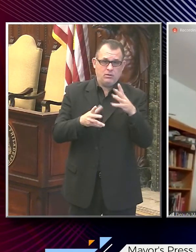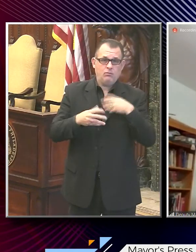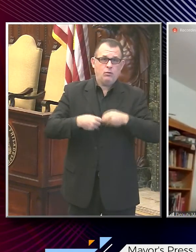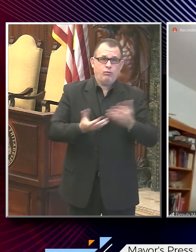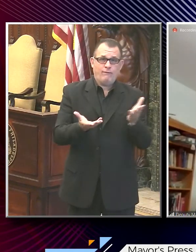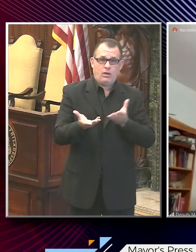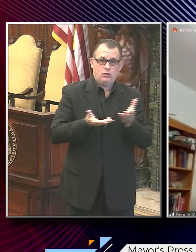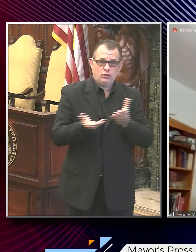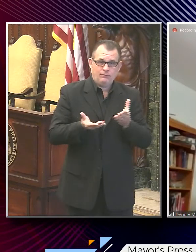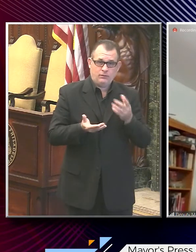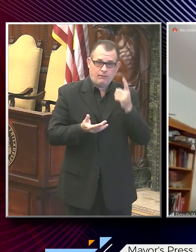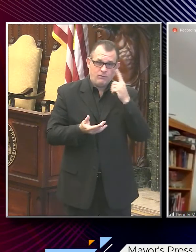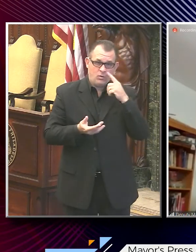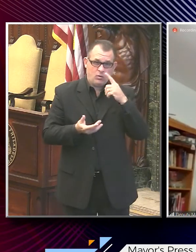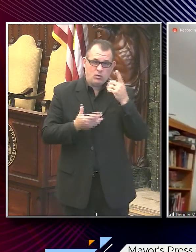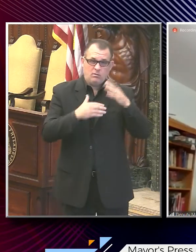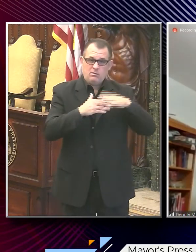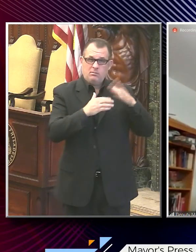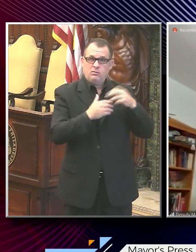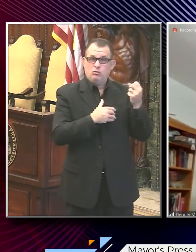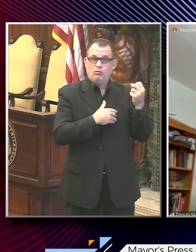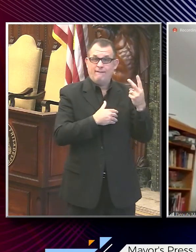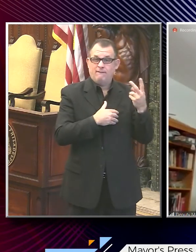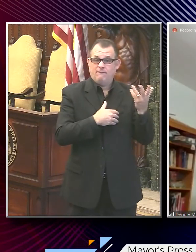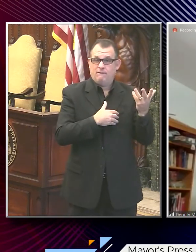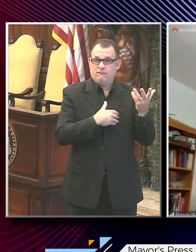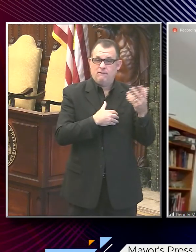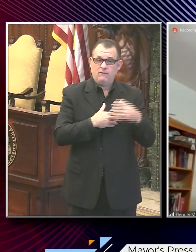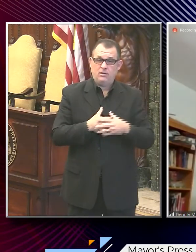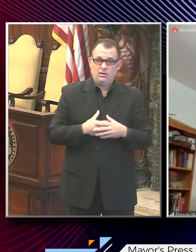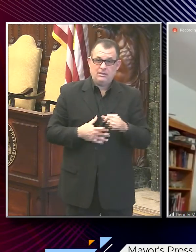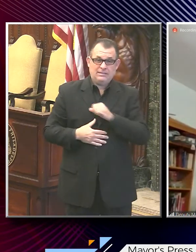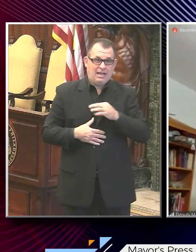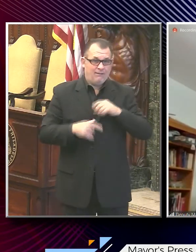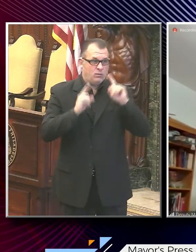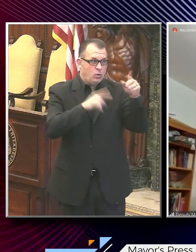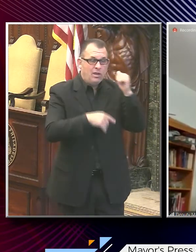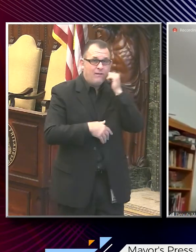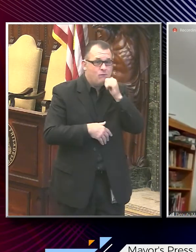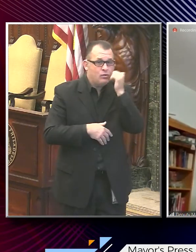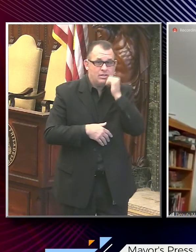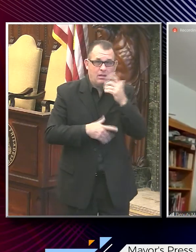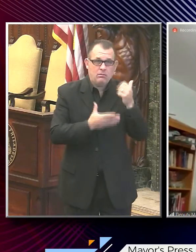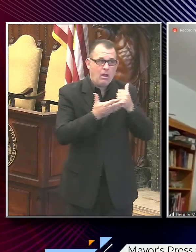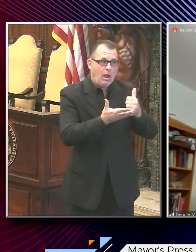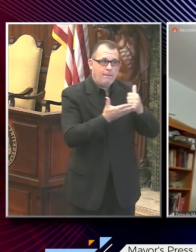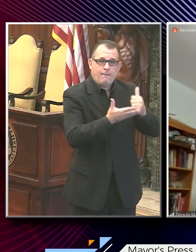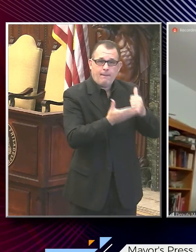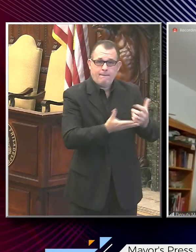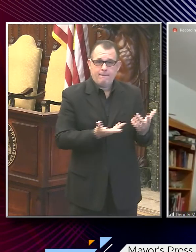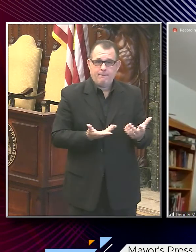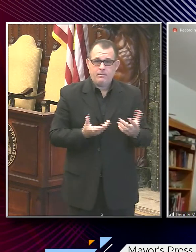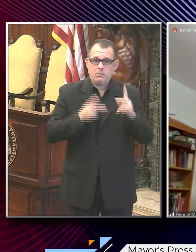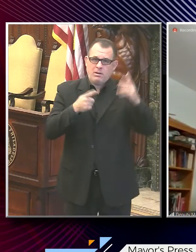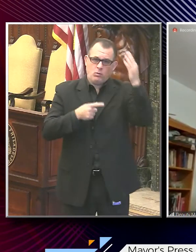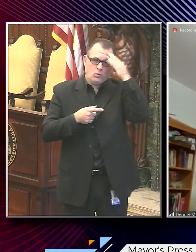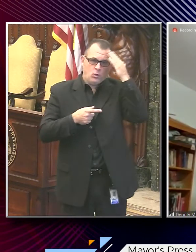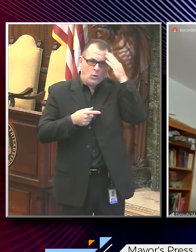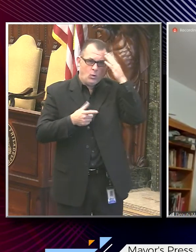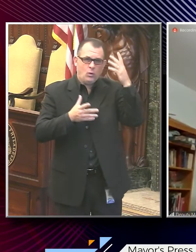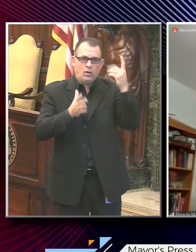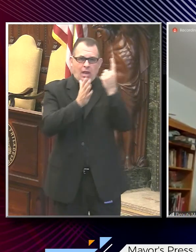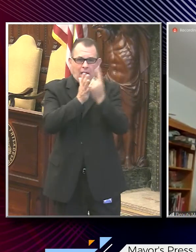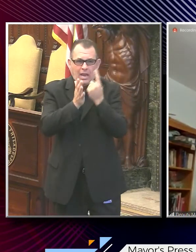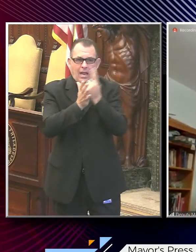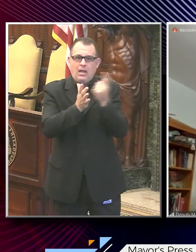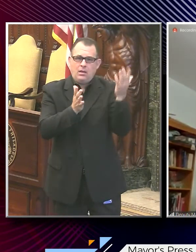another dozen or more. We're out there every day, our staff. And just for people to be aware, we have spent countless hours